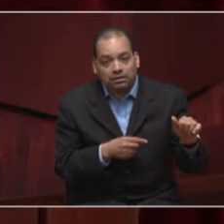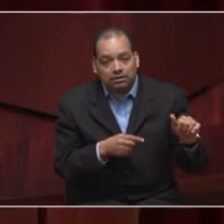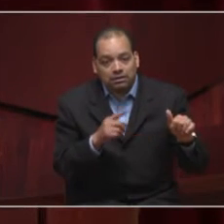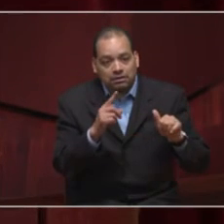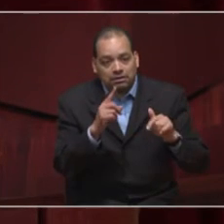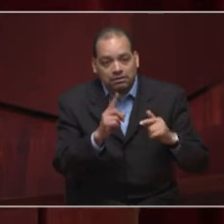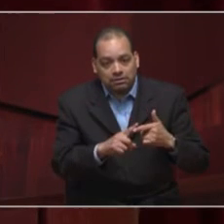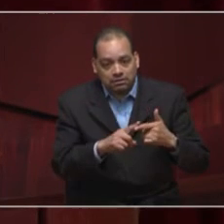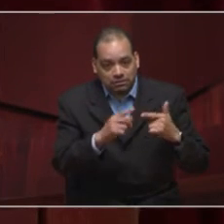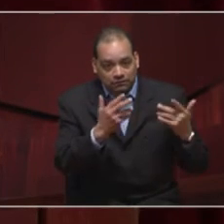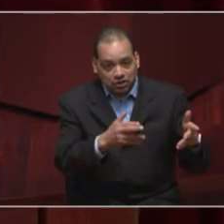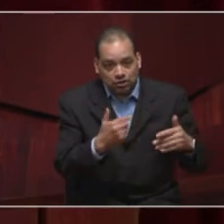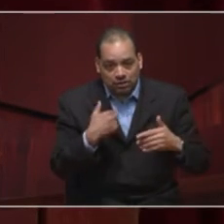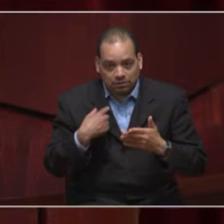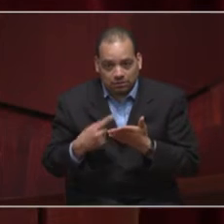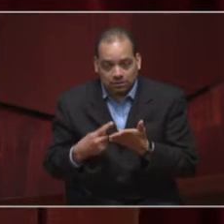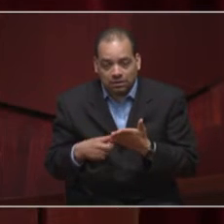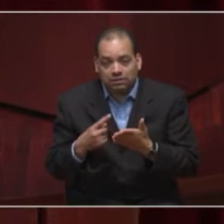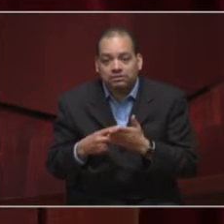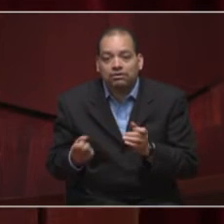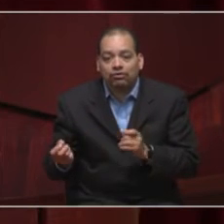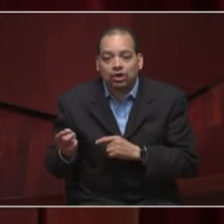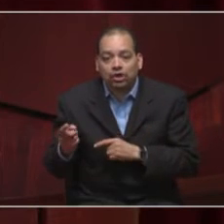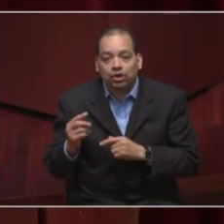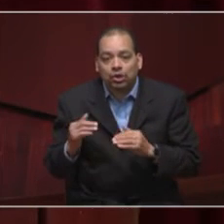some annual move updates. Kathy?